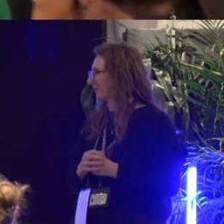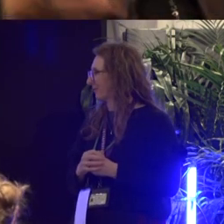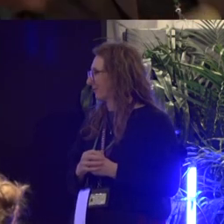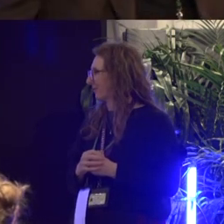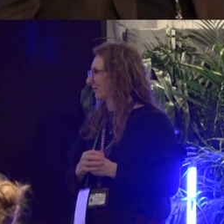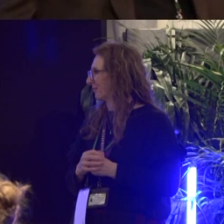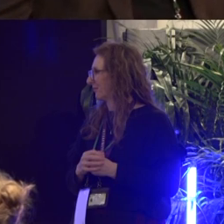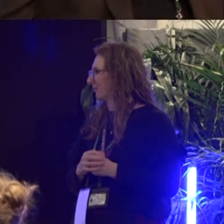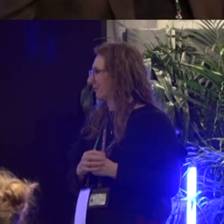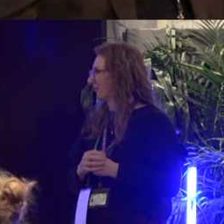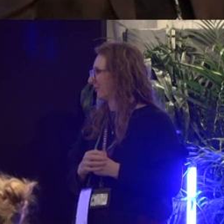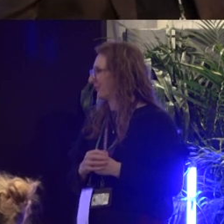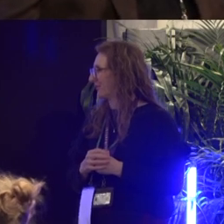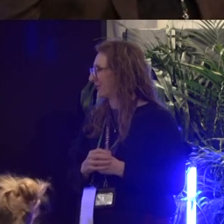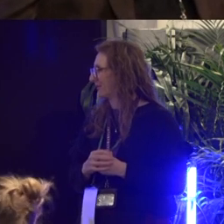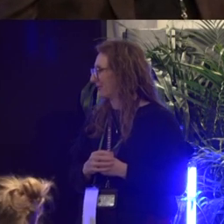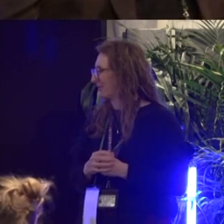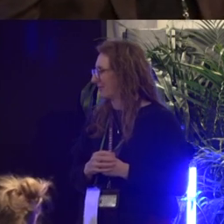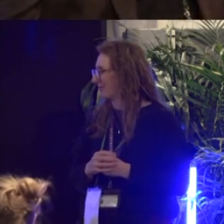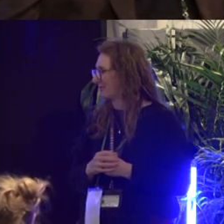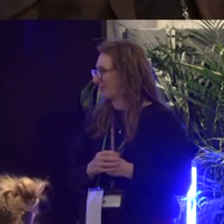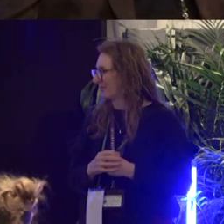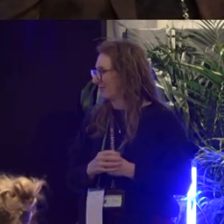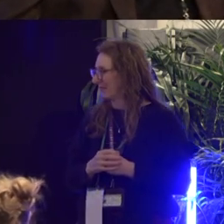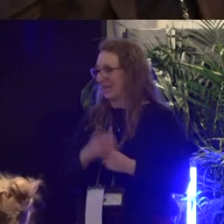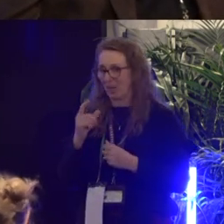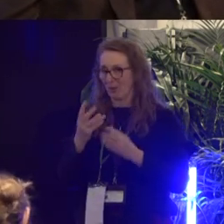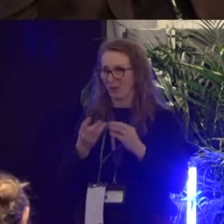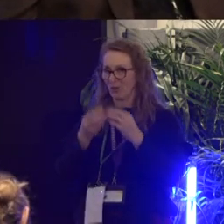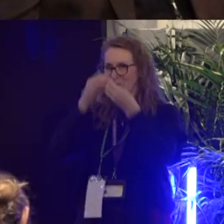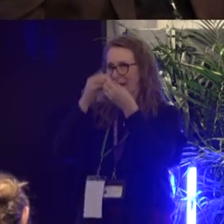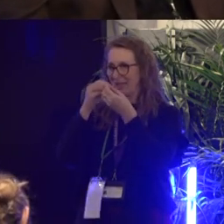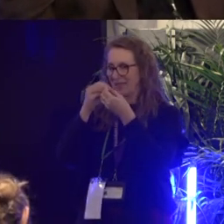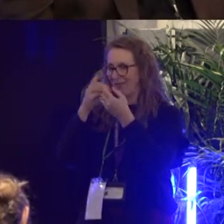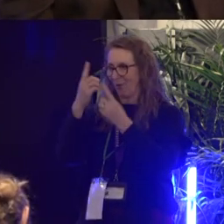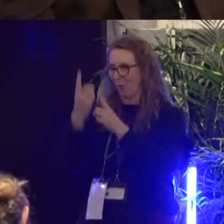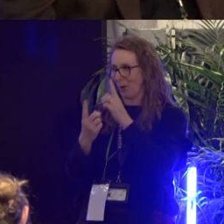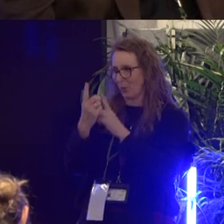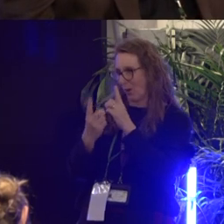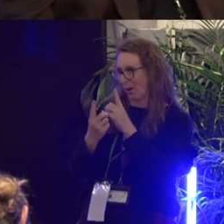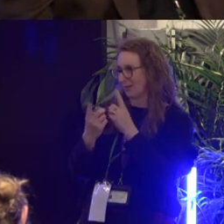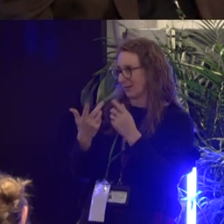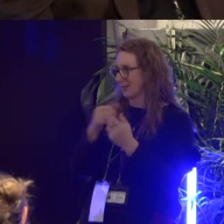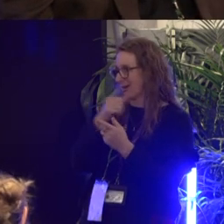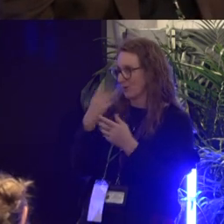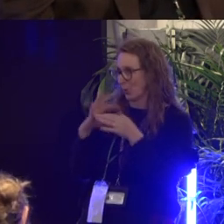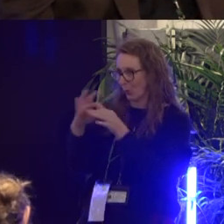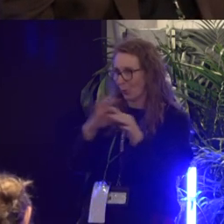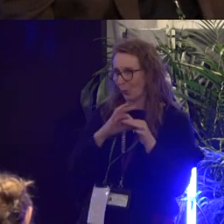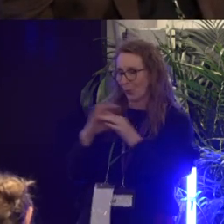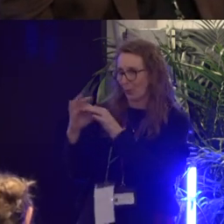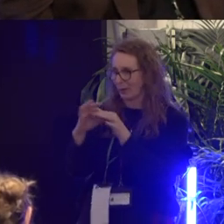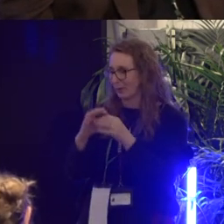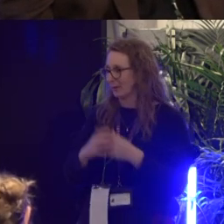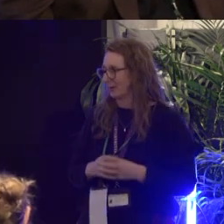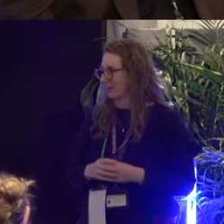Mm-hmm. Marketers. Yeah, a little bit of creative entrepreneurialism 101 right there for everybody as well. I'm